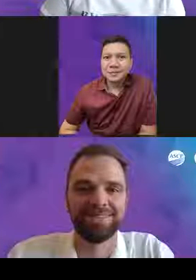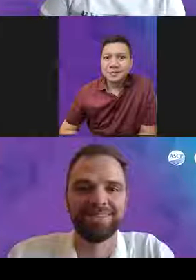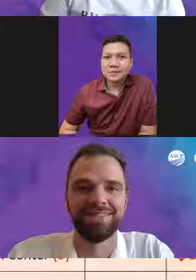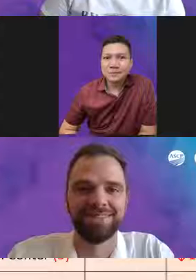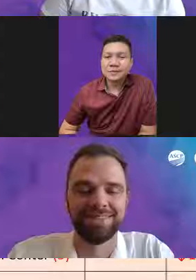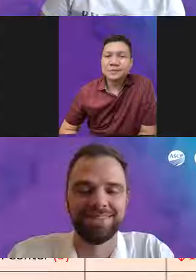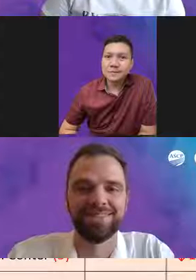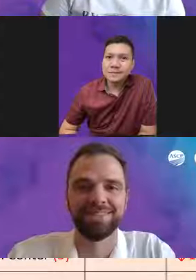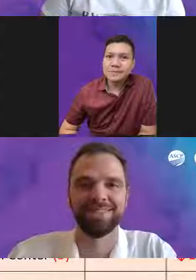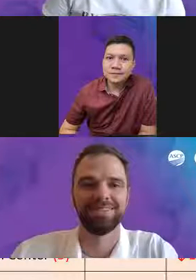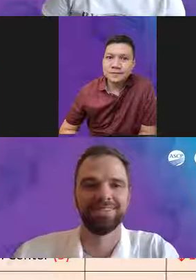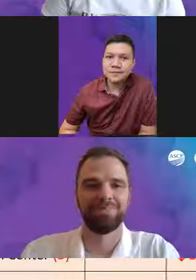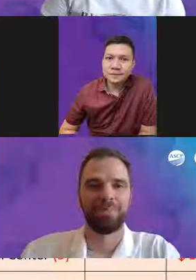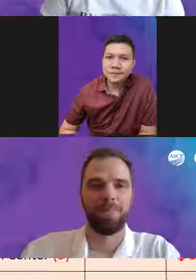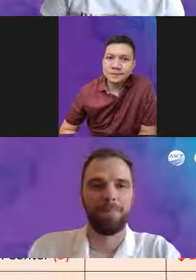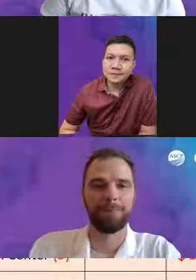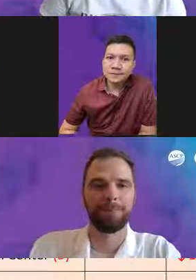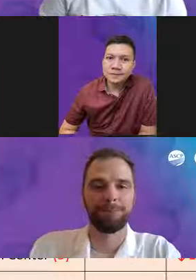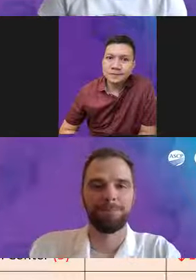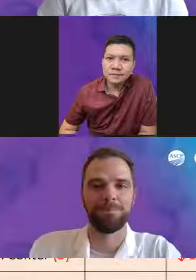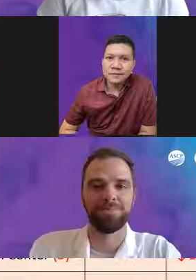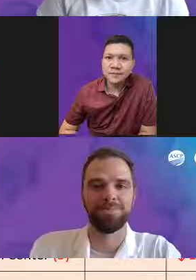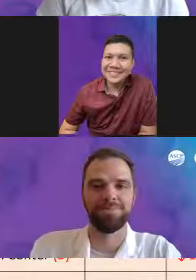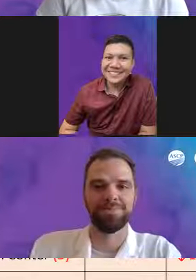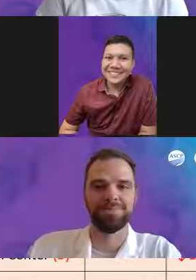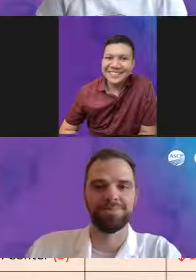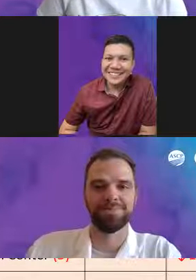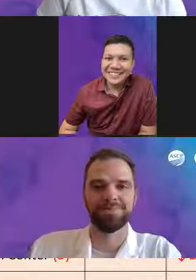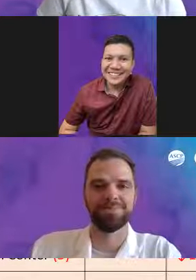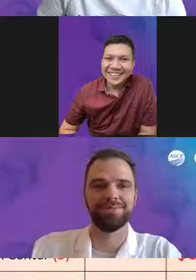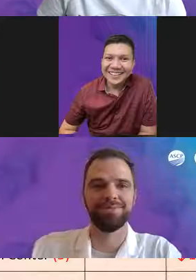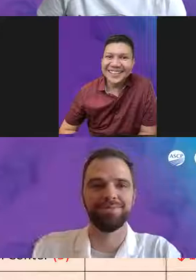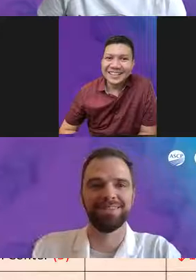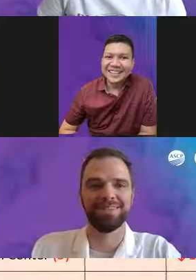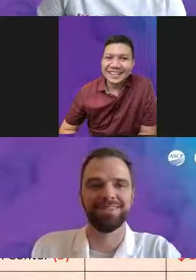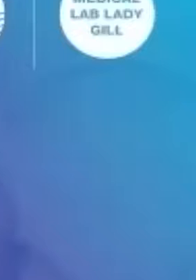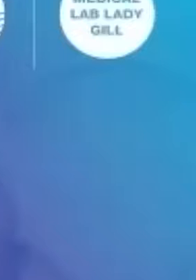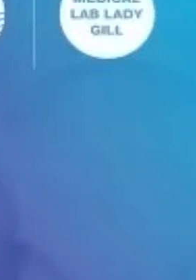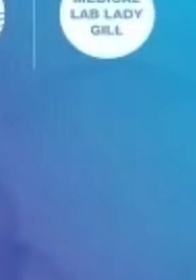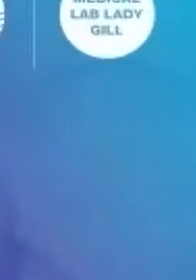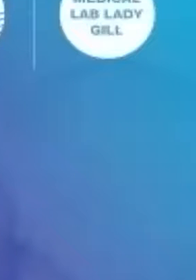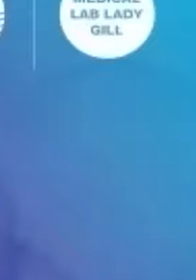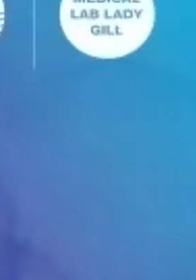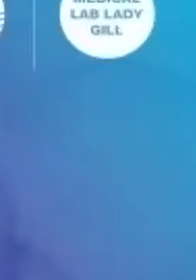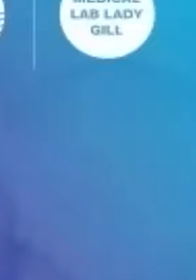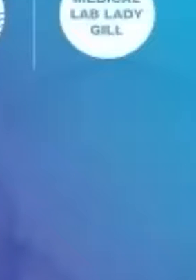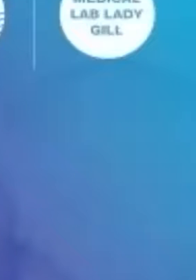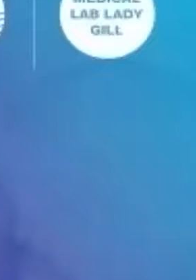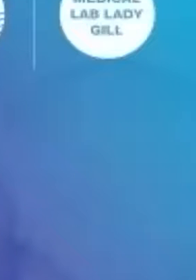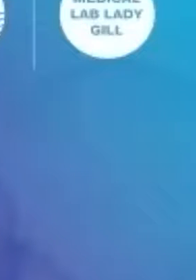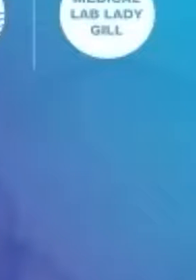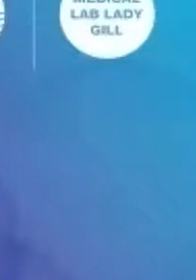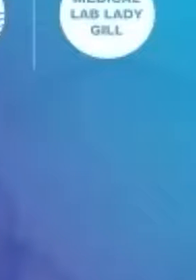had a lot of craziness because this is the wrong screen to share. Holy moly. All right. It's the